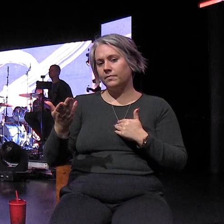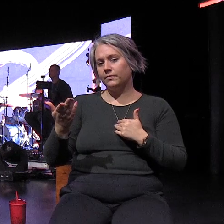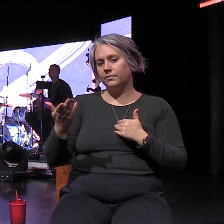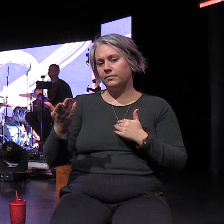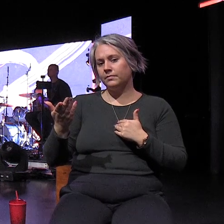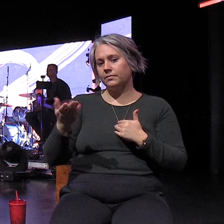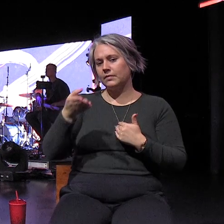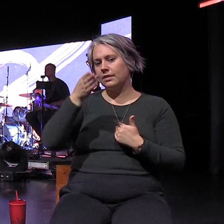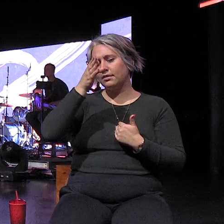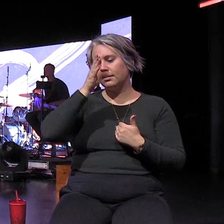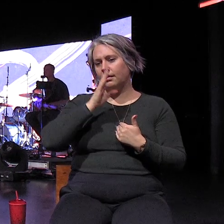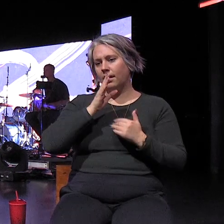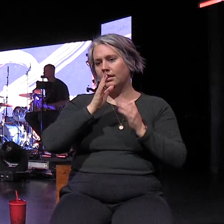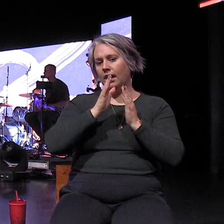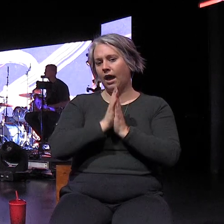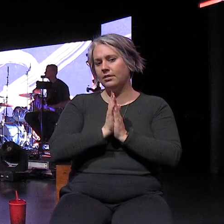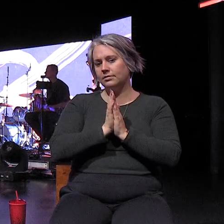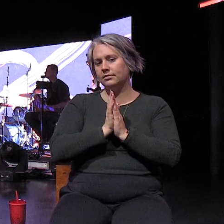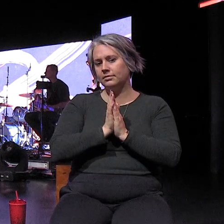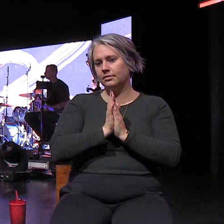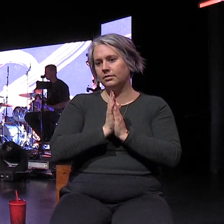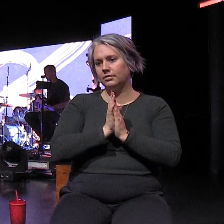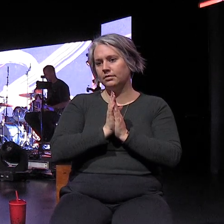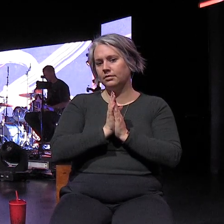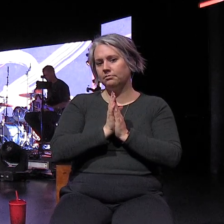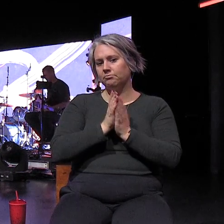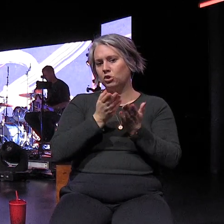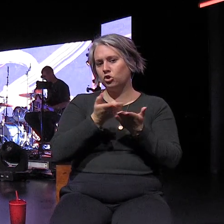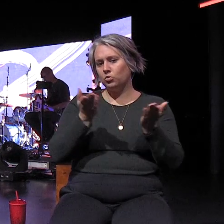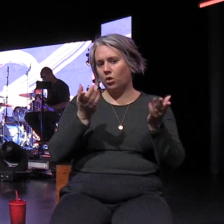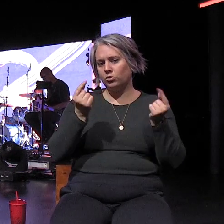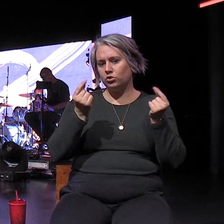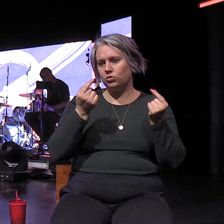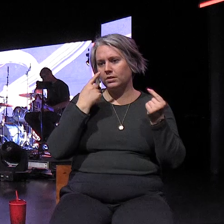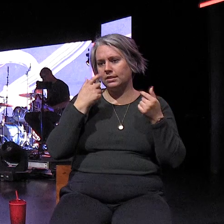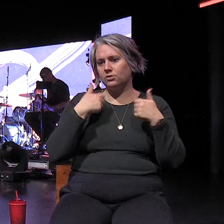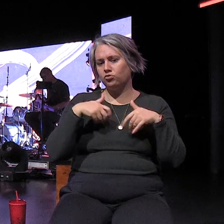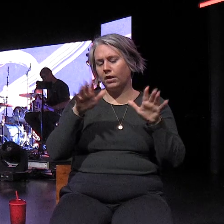might God be asking of you to surrender?